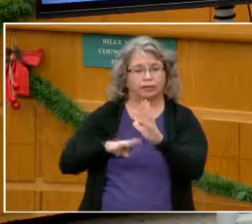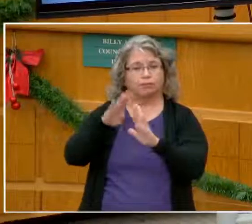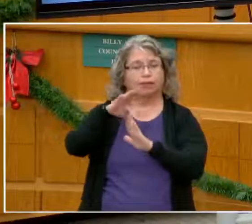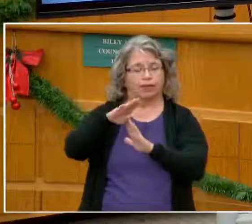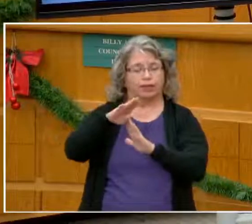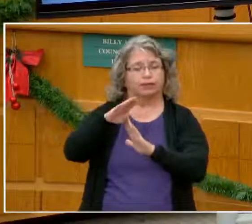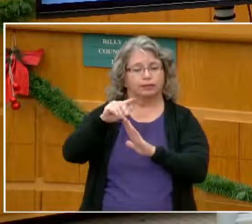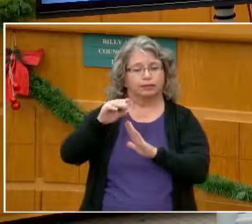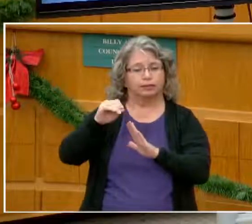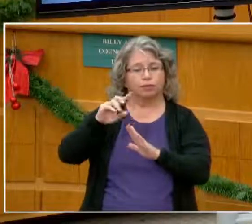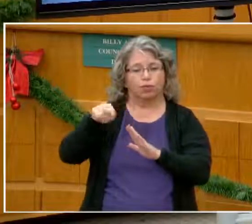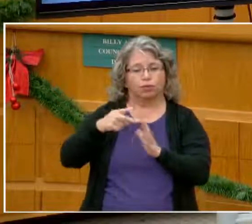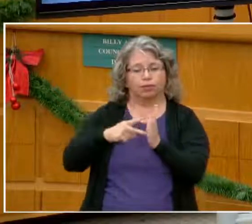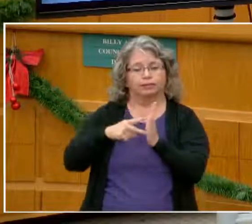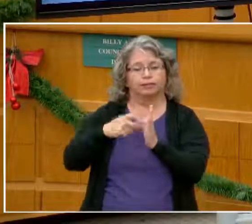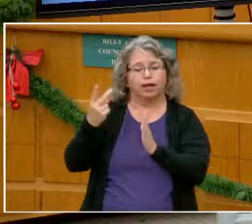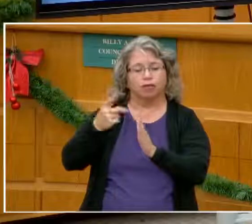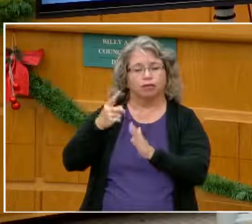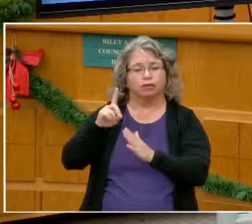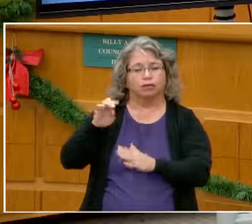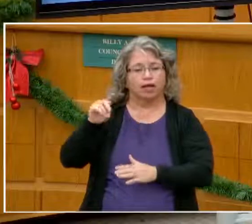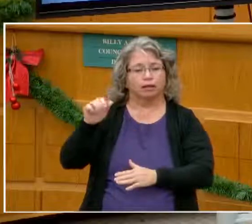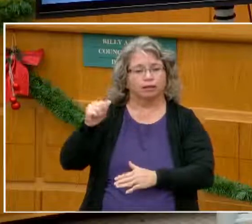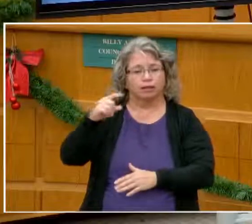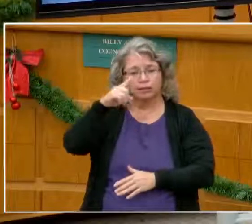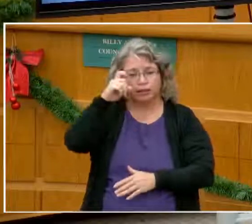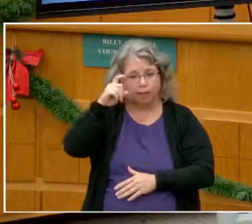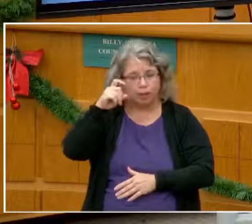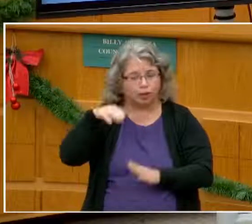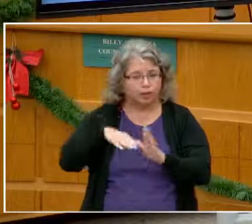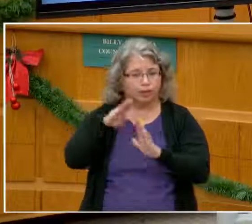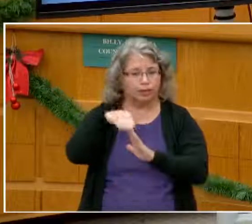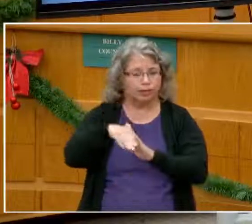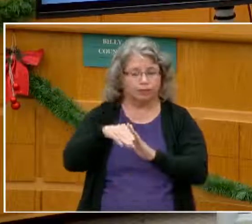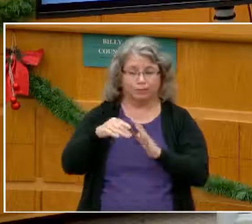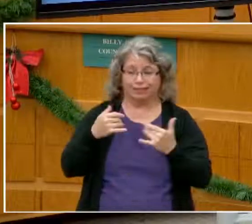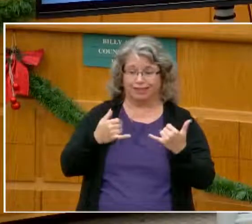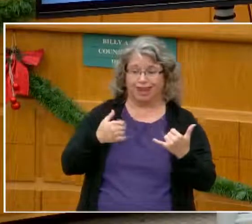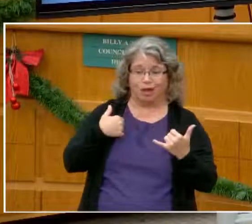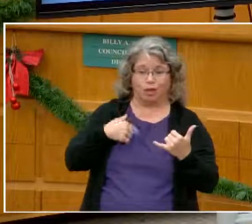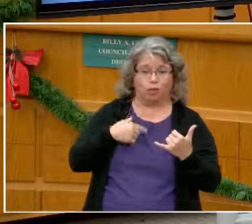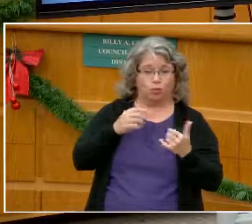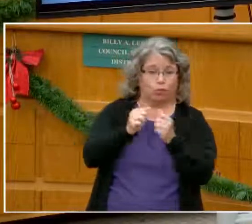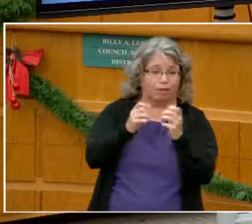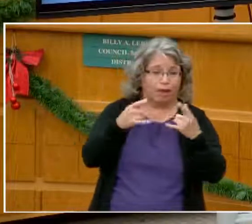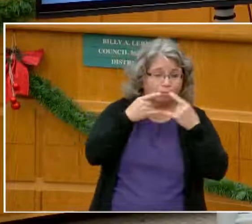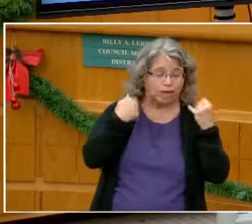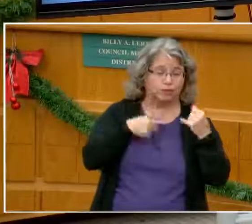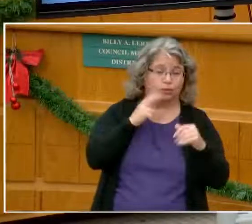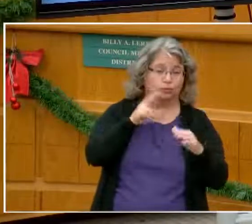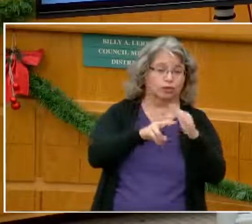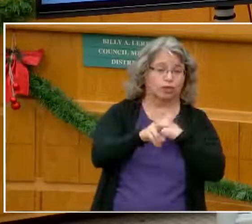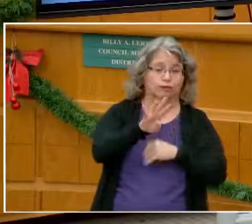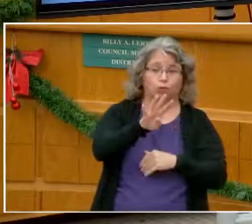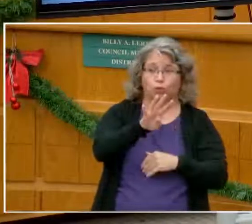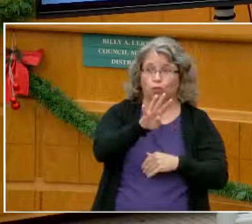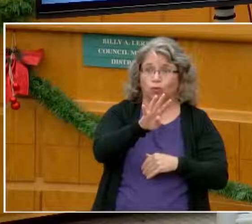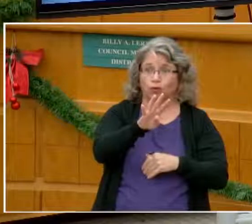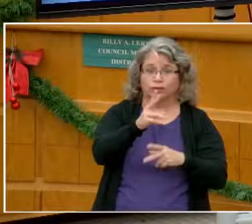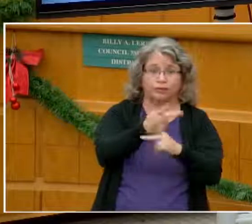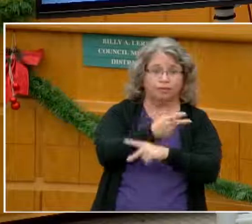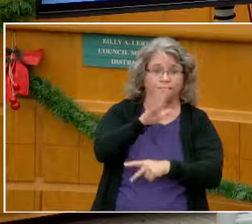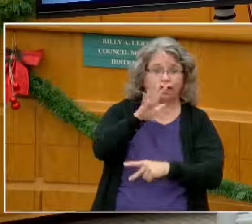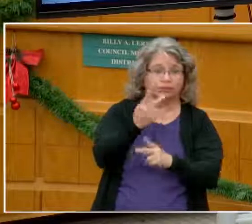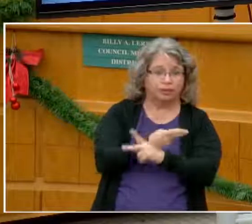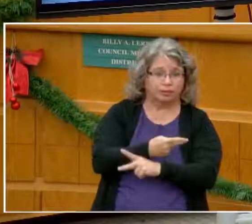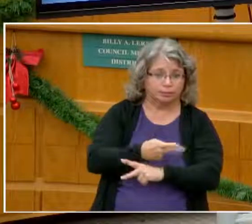as the Delta summer peak versus 4 or 5 times as high. Okay, hospitalizations are the thing that we're